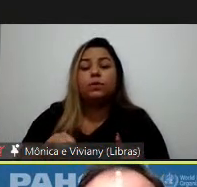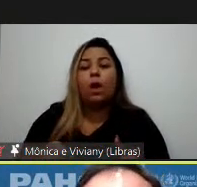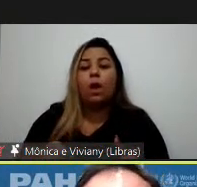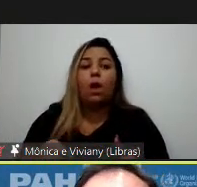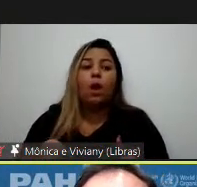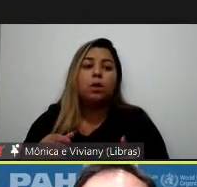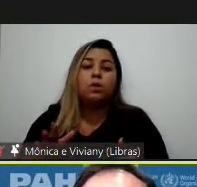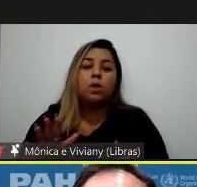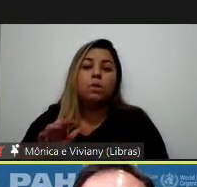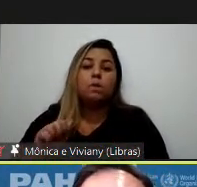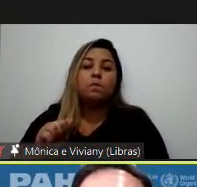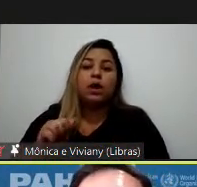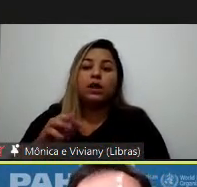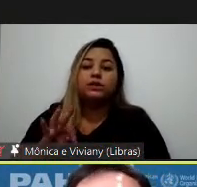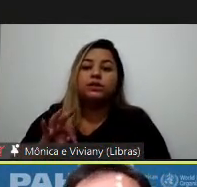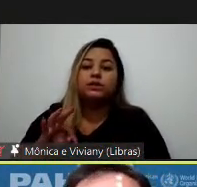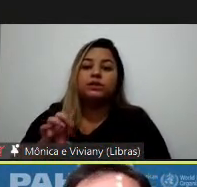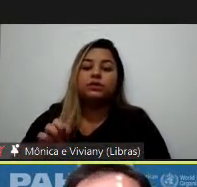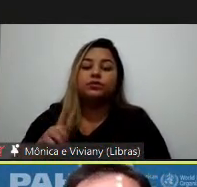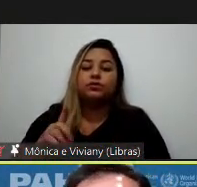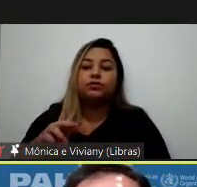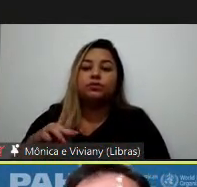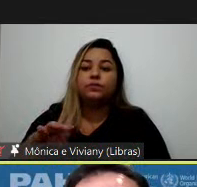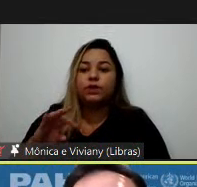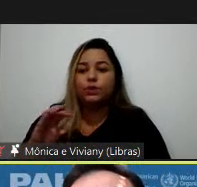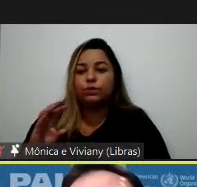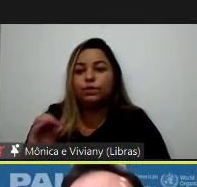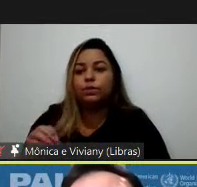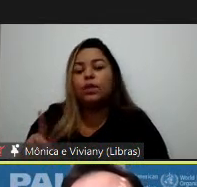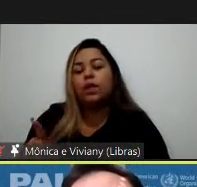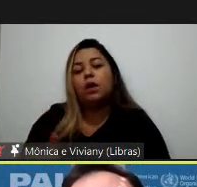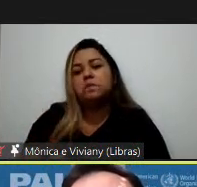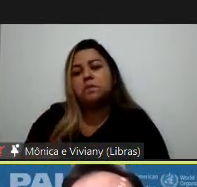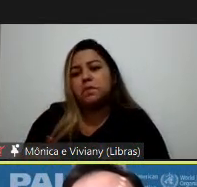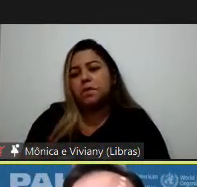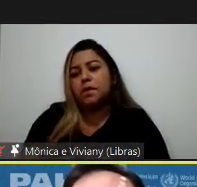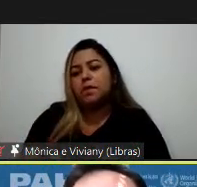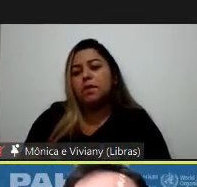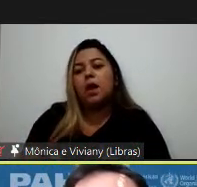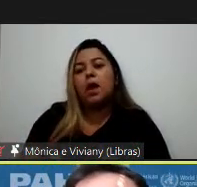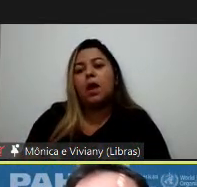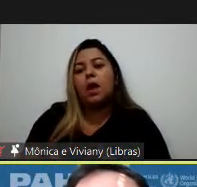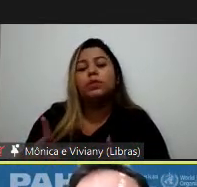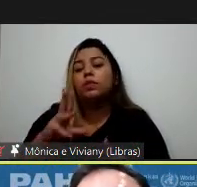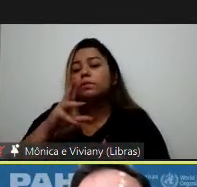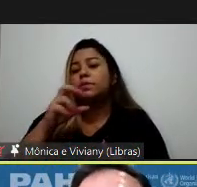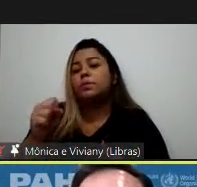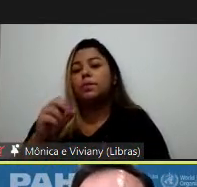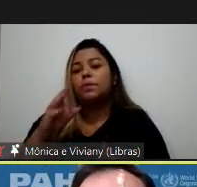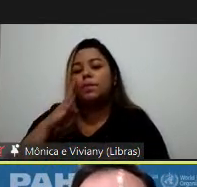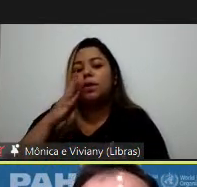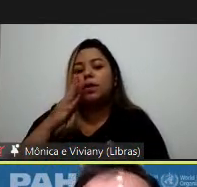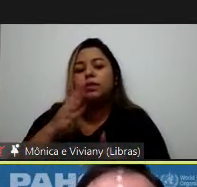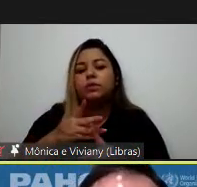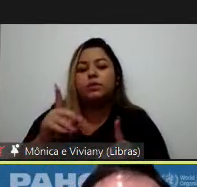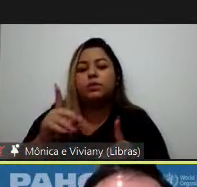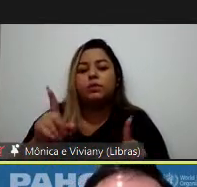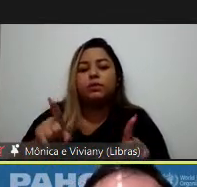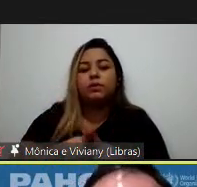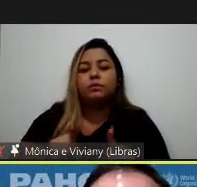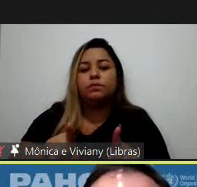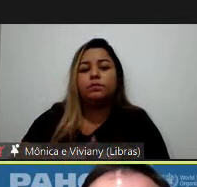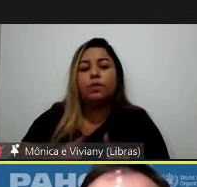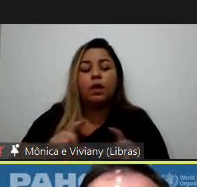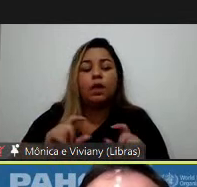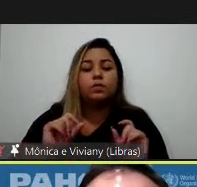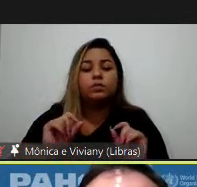One care that operates in integrated networks of health in the first level of attention to primary health, and also strengthen that has